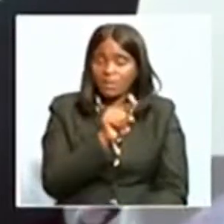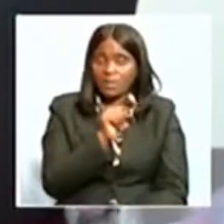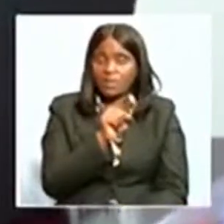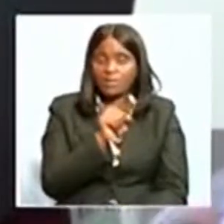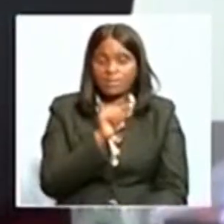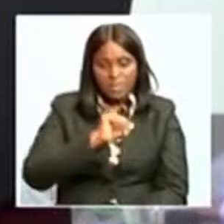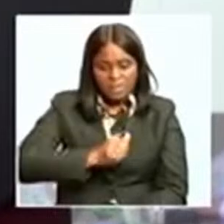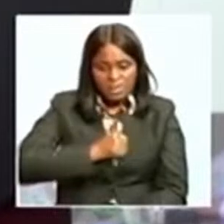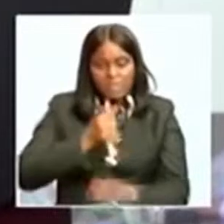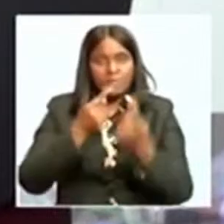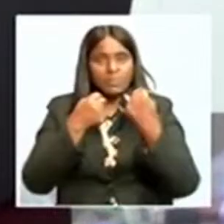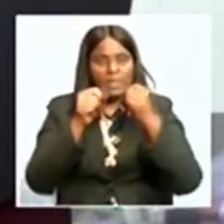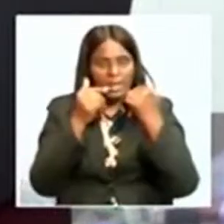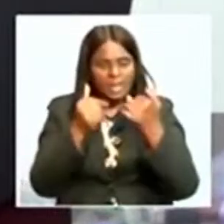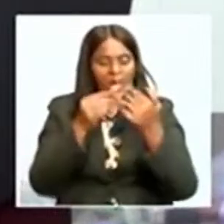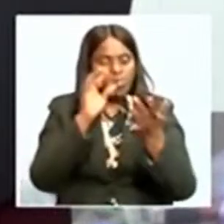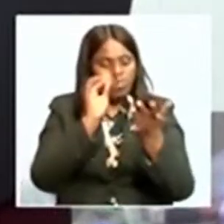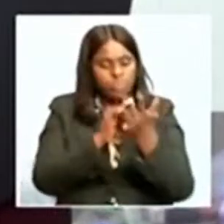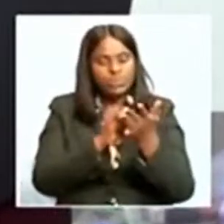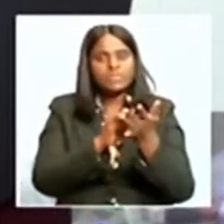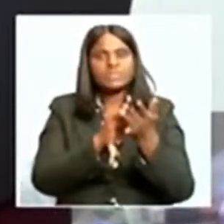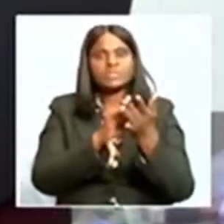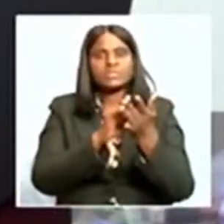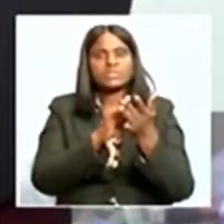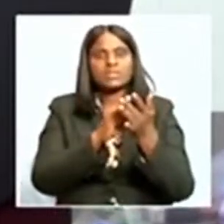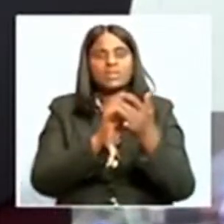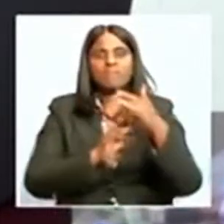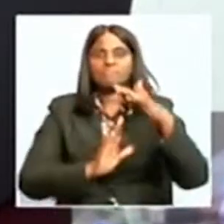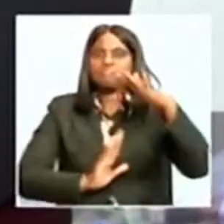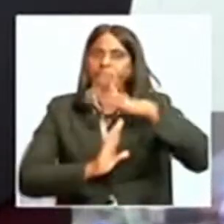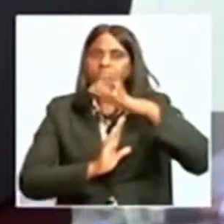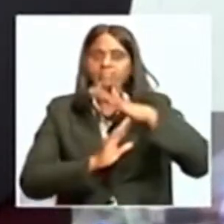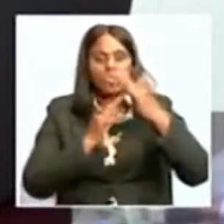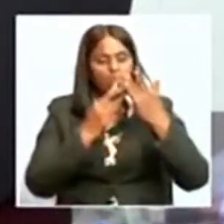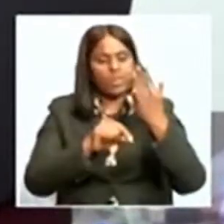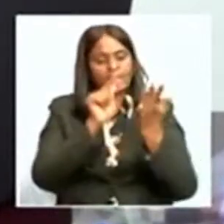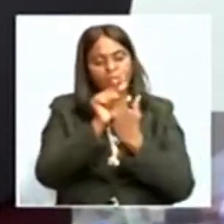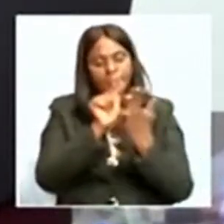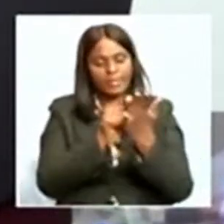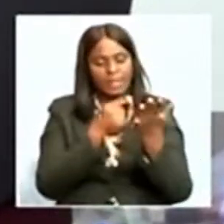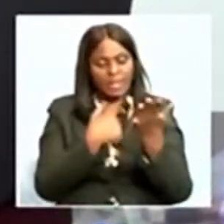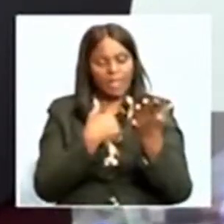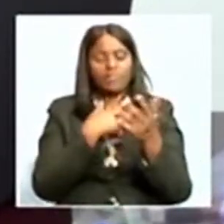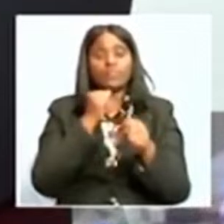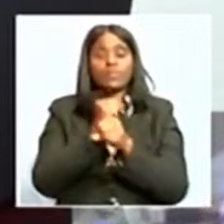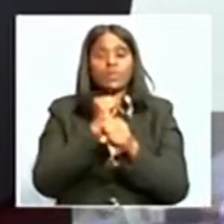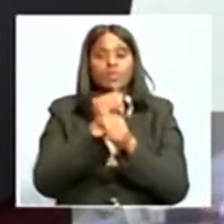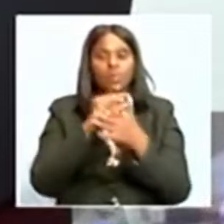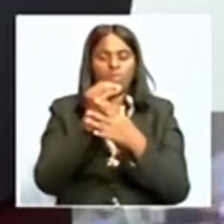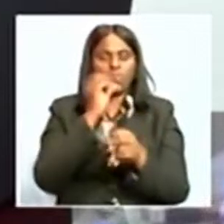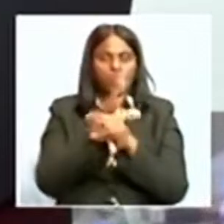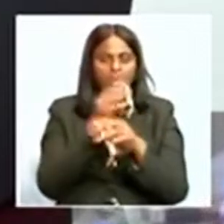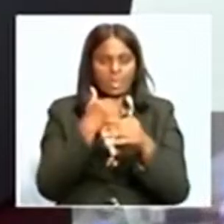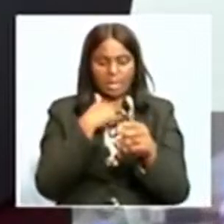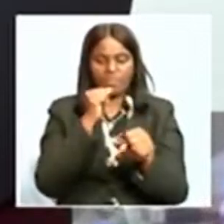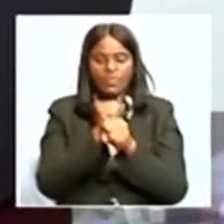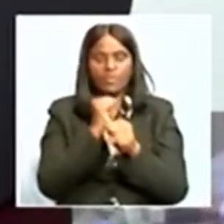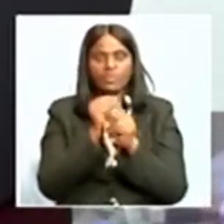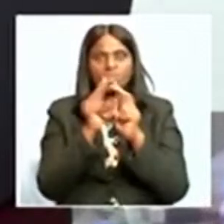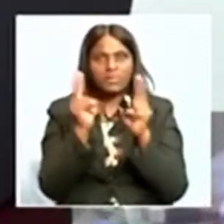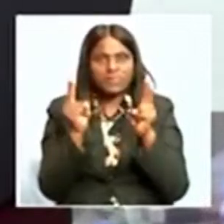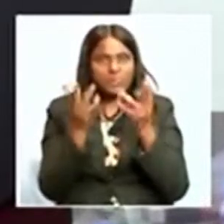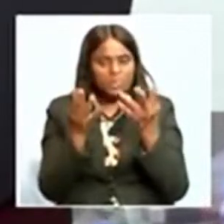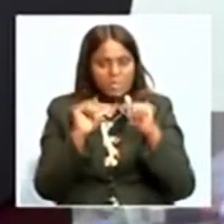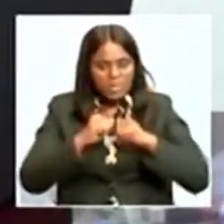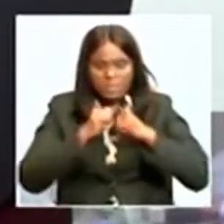we are trying to put a cap on what these acts done or omitted to be done are, so that